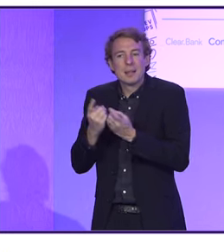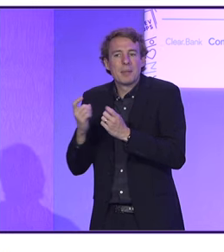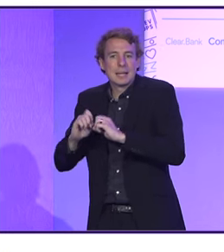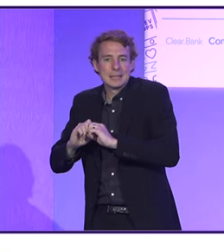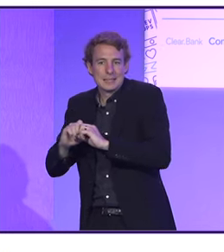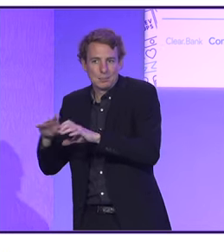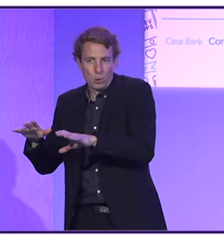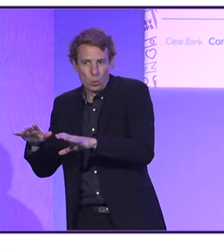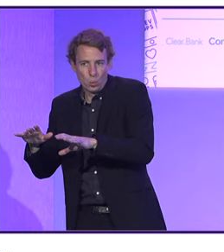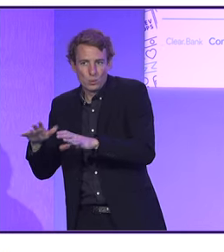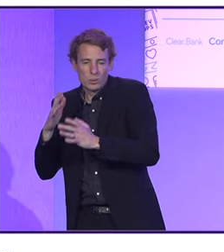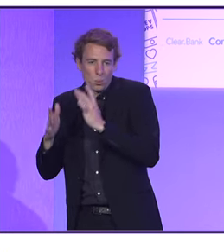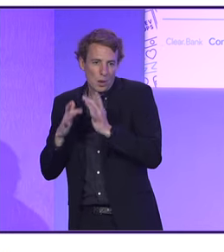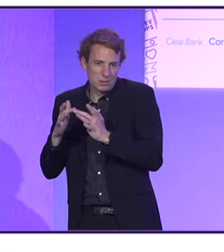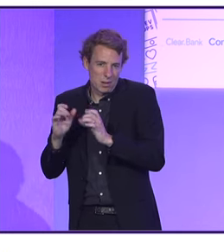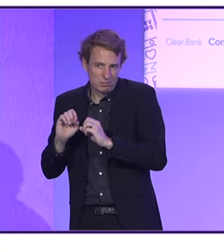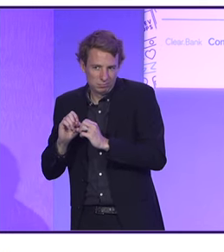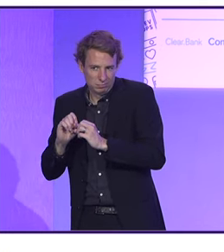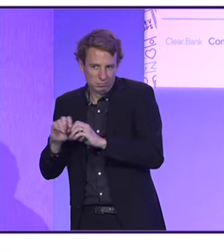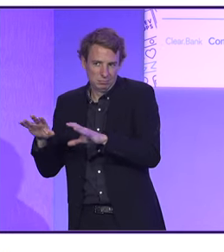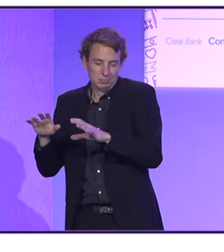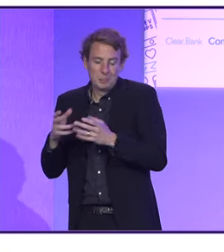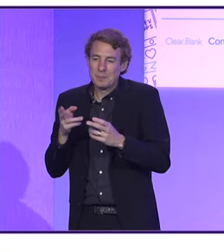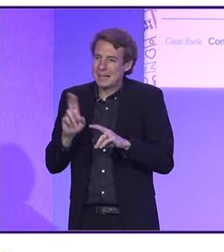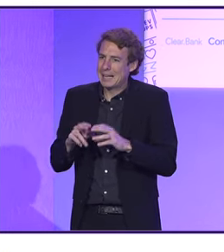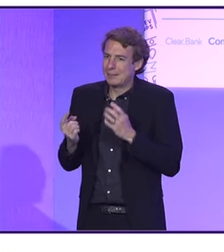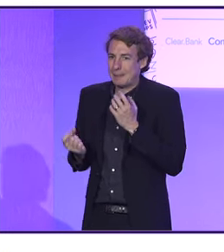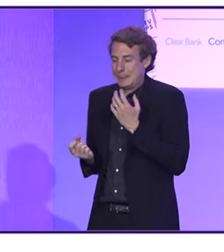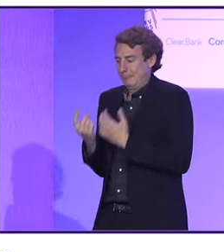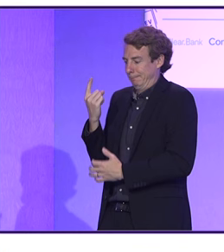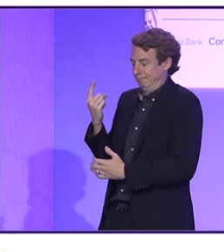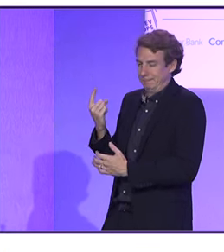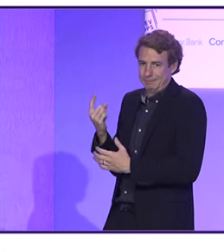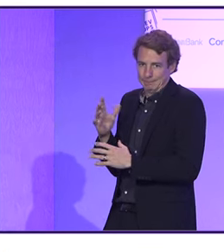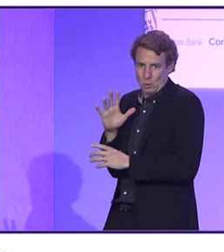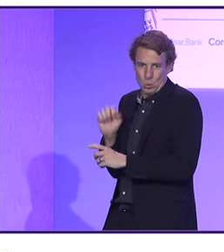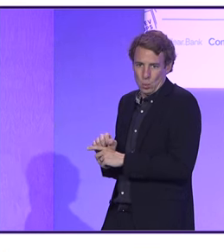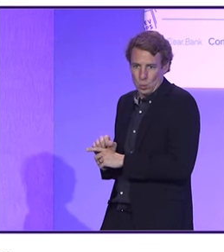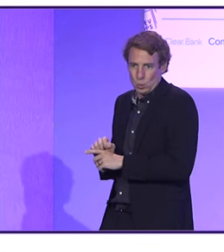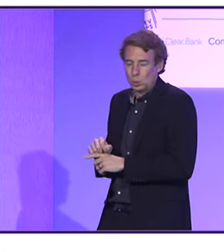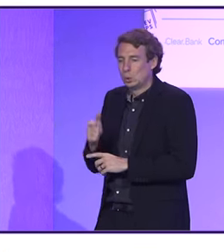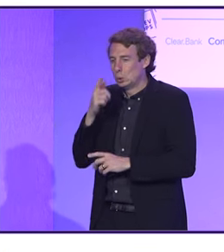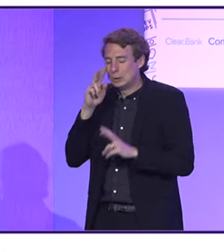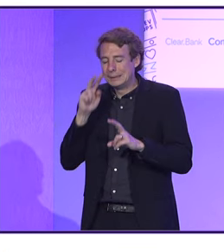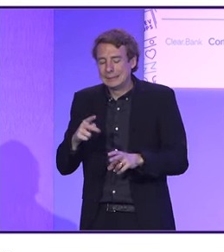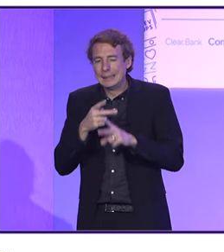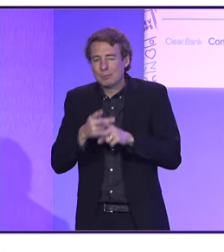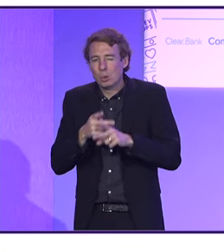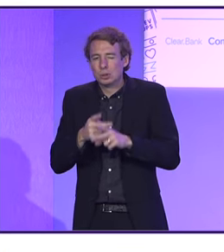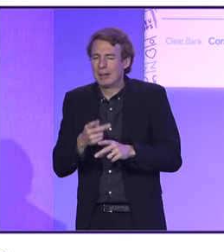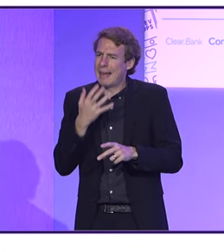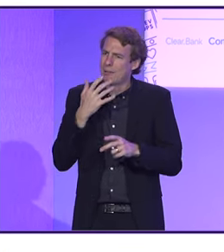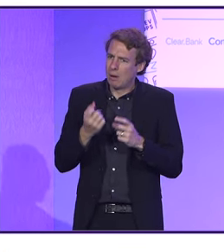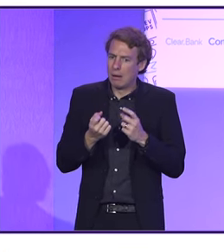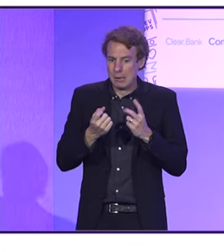website, if there was some kind of edge case that wasn't caught by any of our tests, we might see it in the monitoring of staging. We'd see the error rate tick up, and we go,